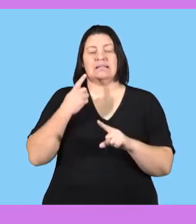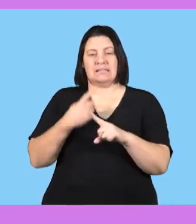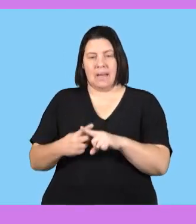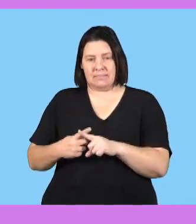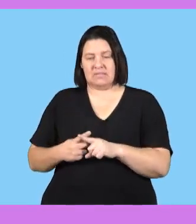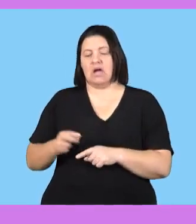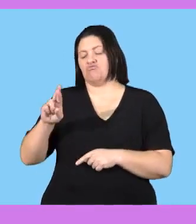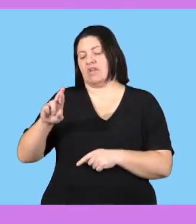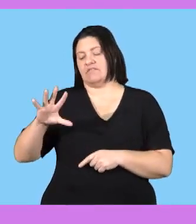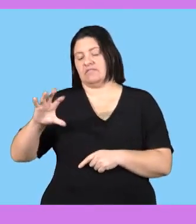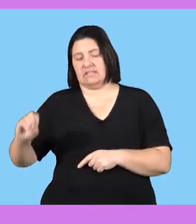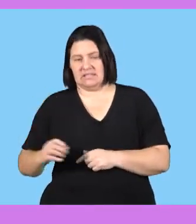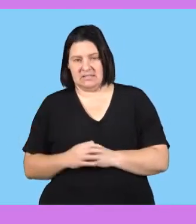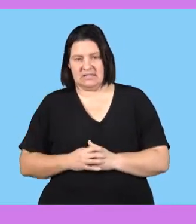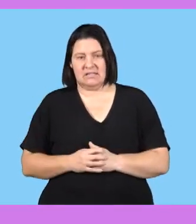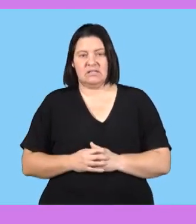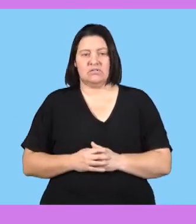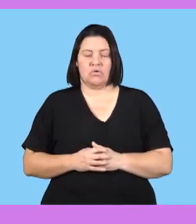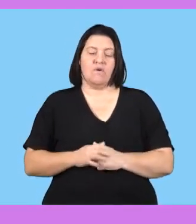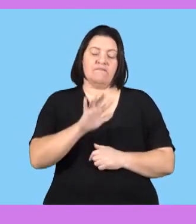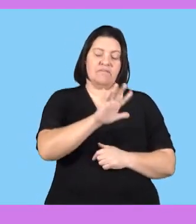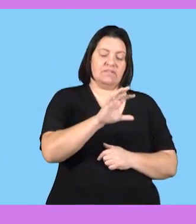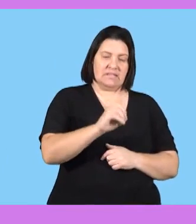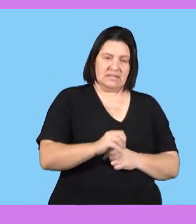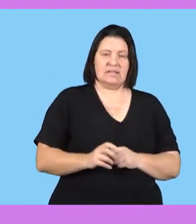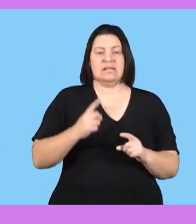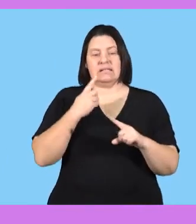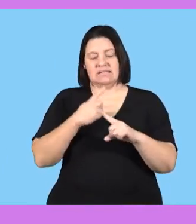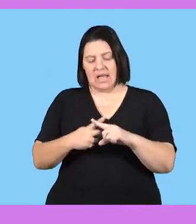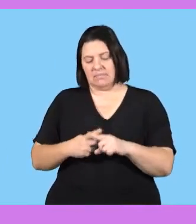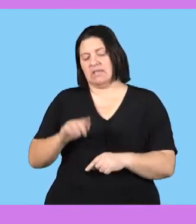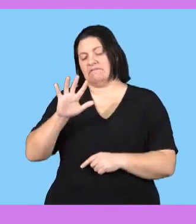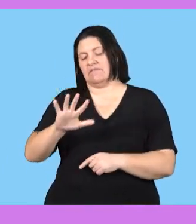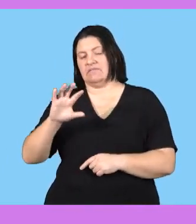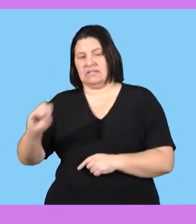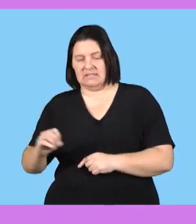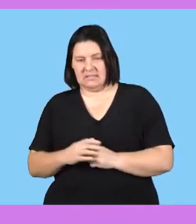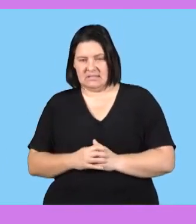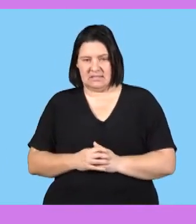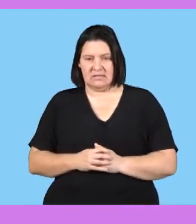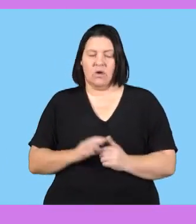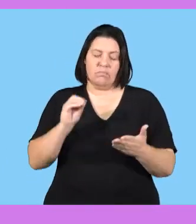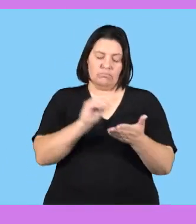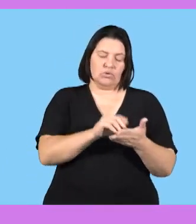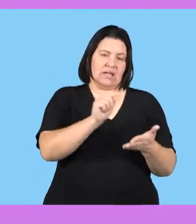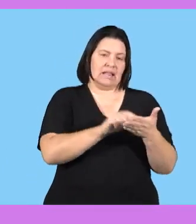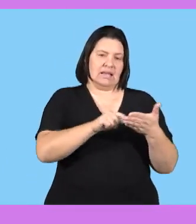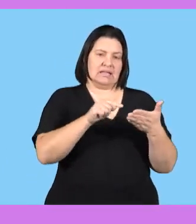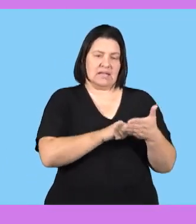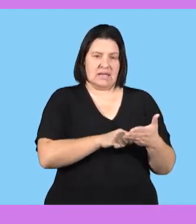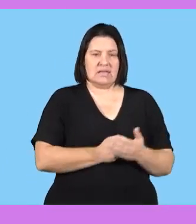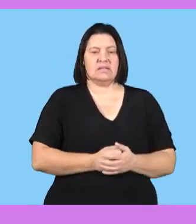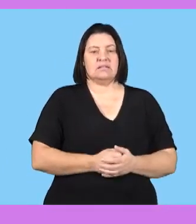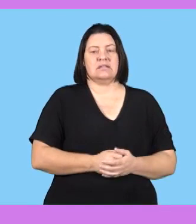pieces, you multiply it by 50. So this is going to be 50 multiply by 50. Let us press